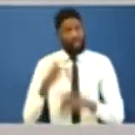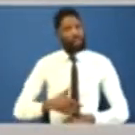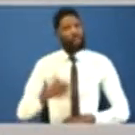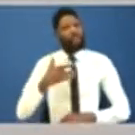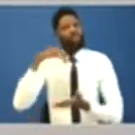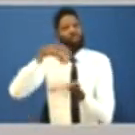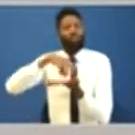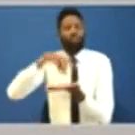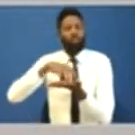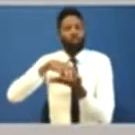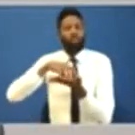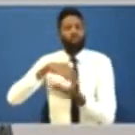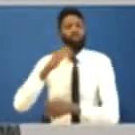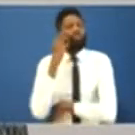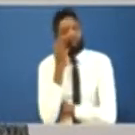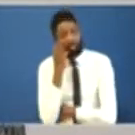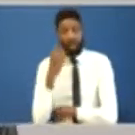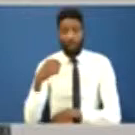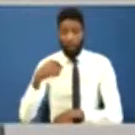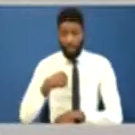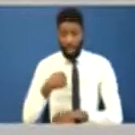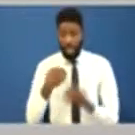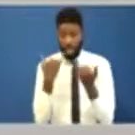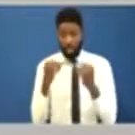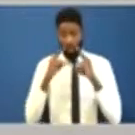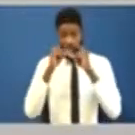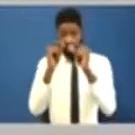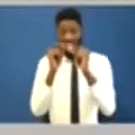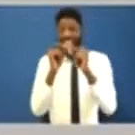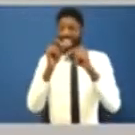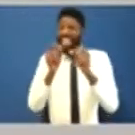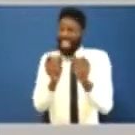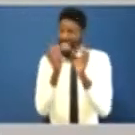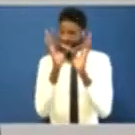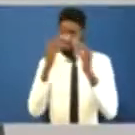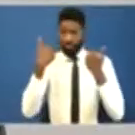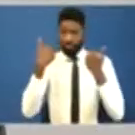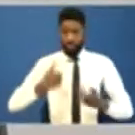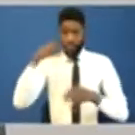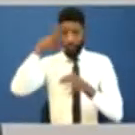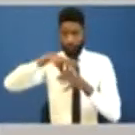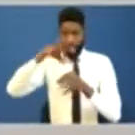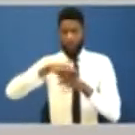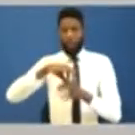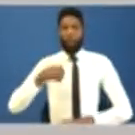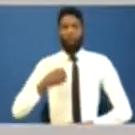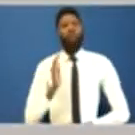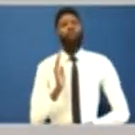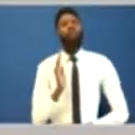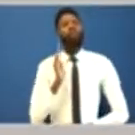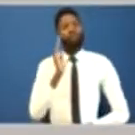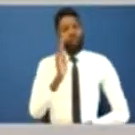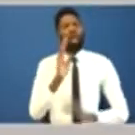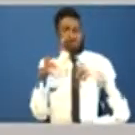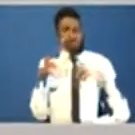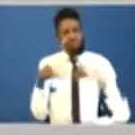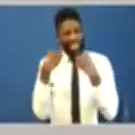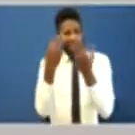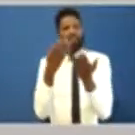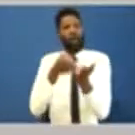situation and i'm here to say that once i've been elected i'm going to give an authentic transformative